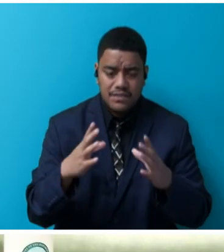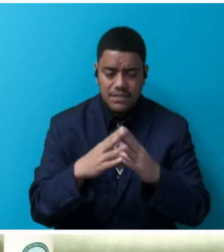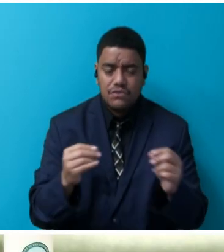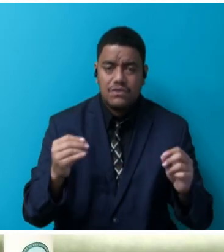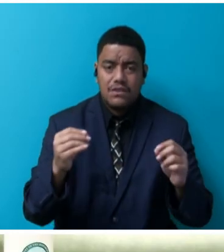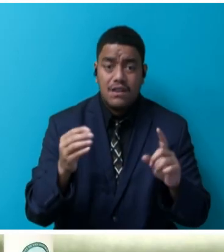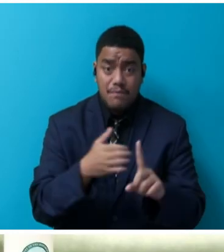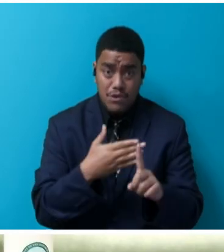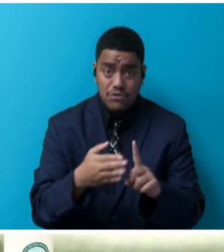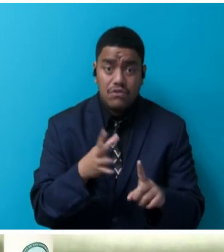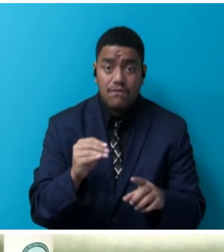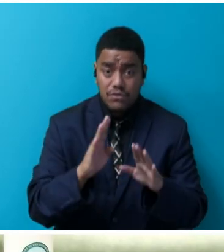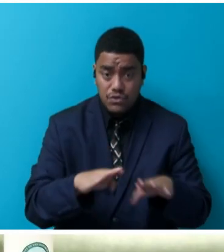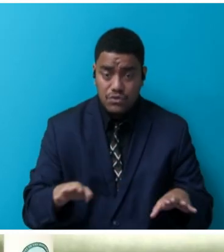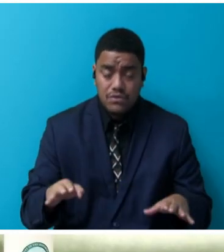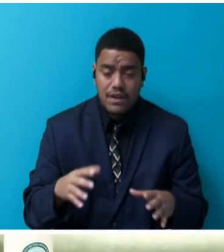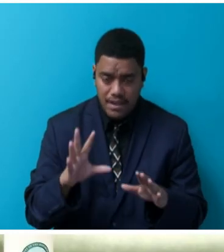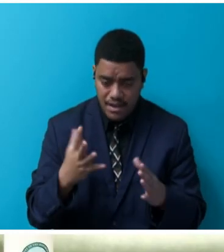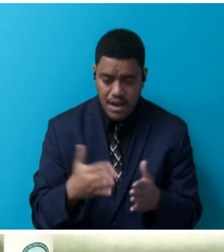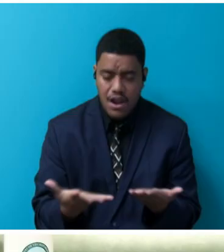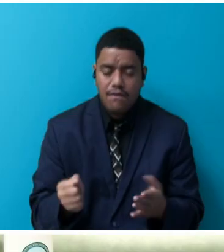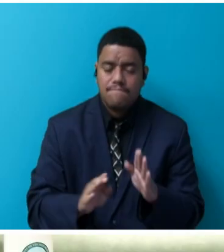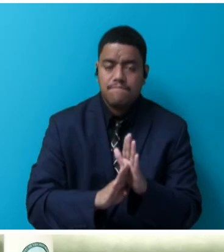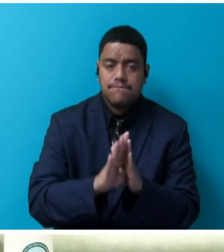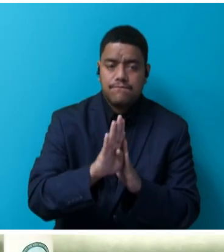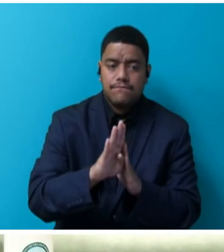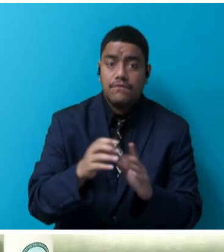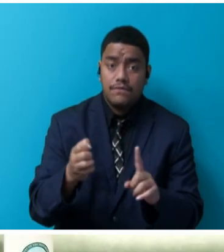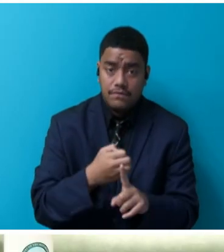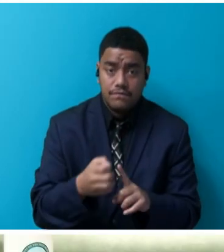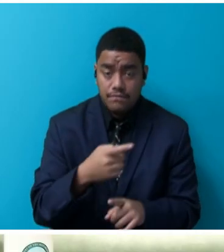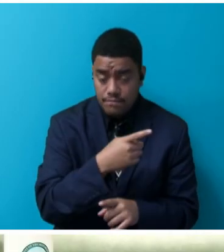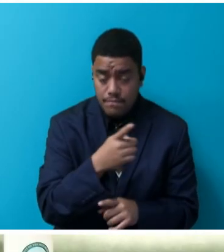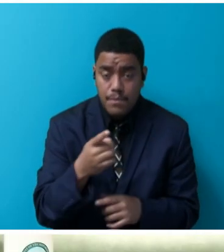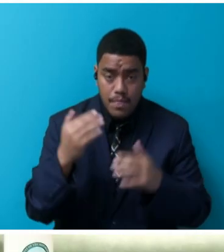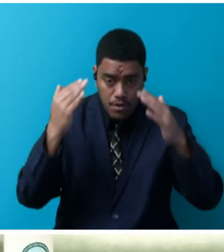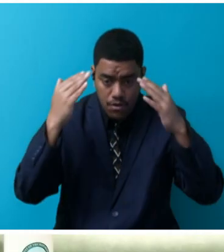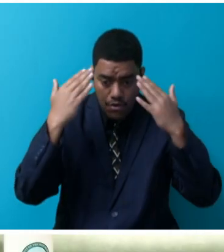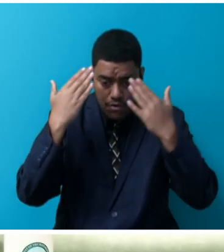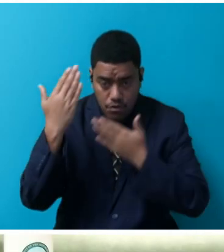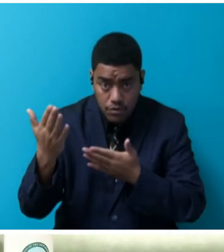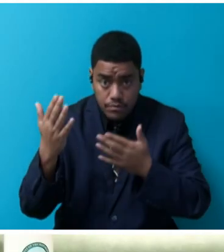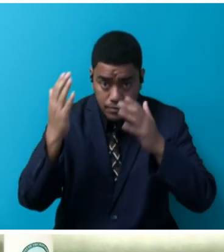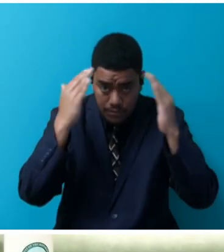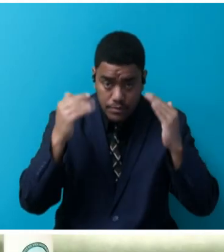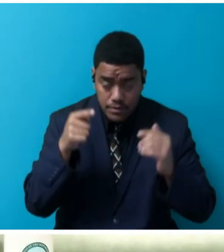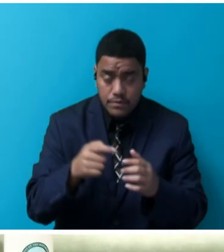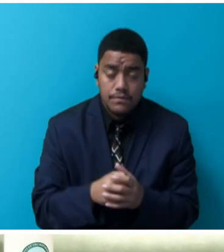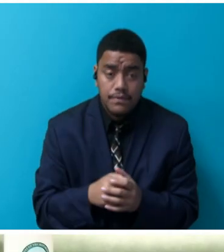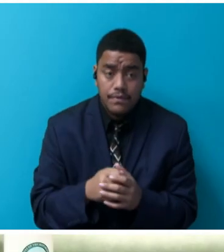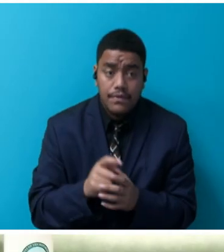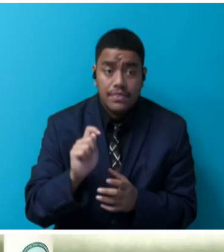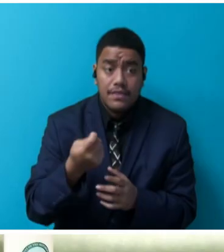children are on the rise. I wish to emphasize, Honourable Speaker, the internationally recognized term